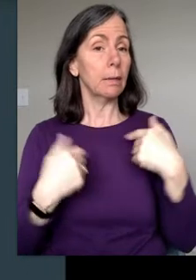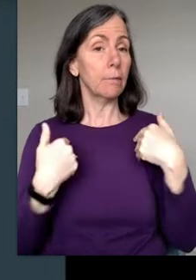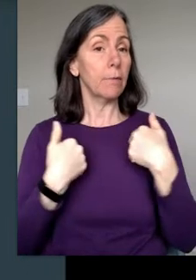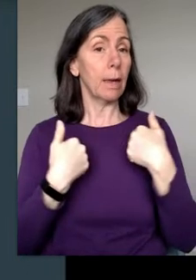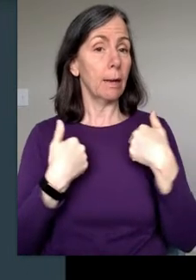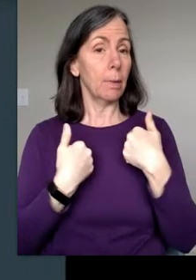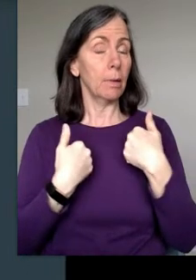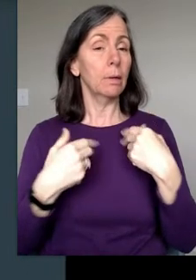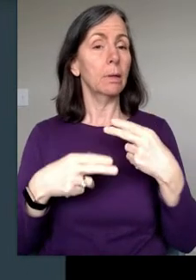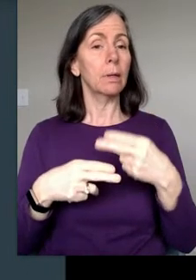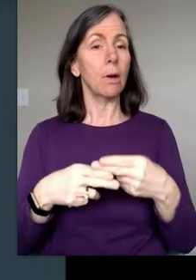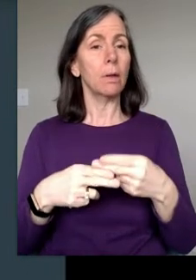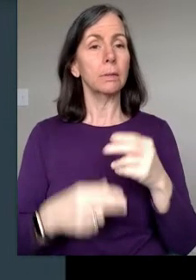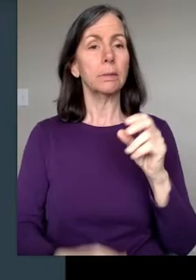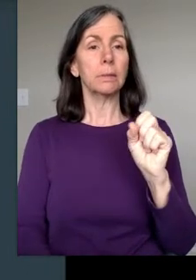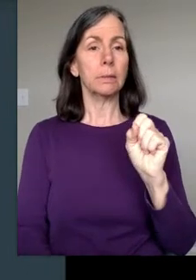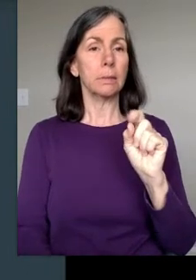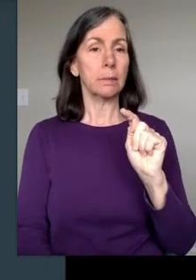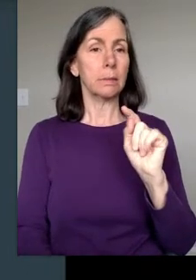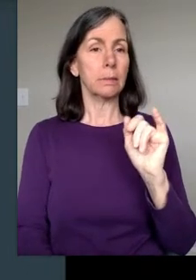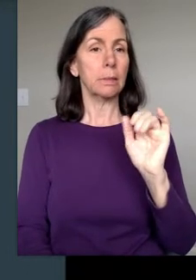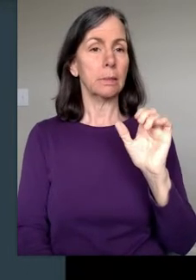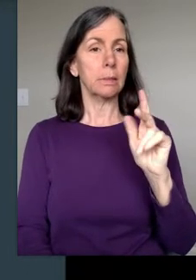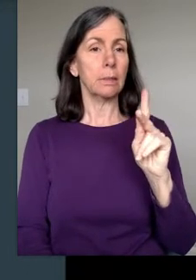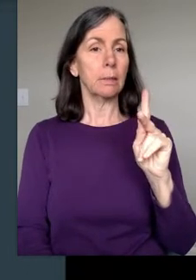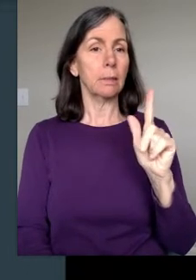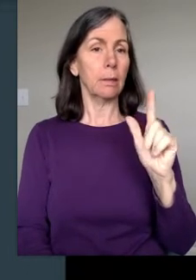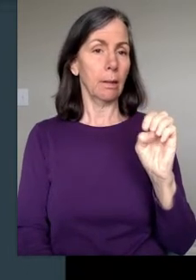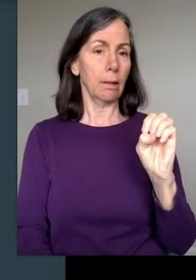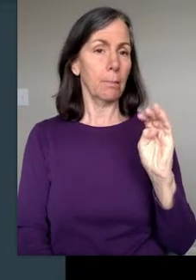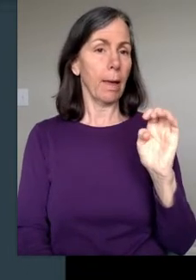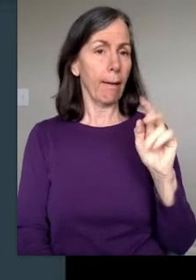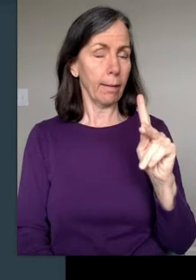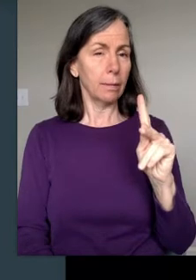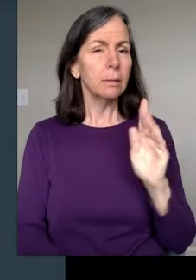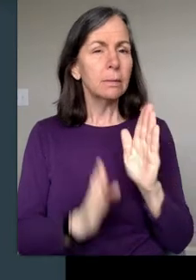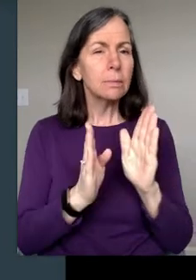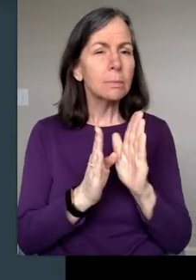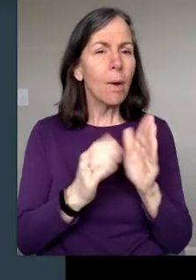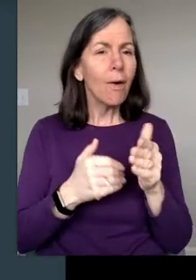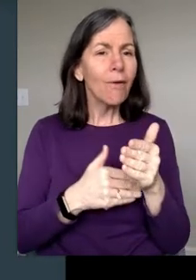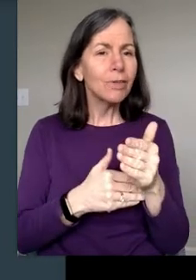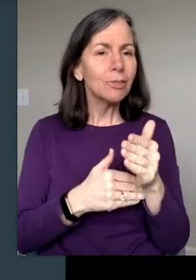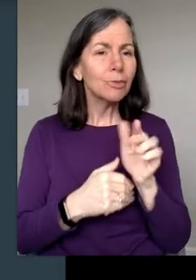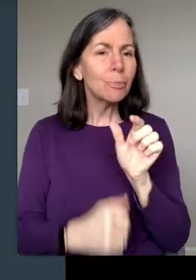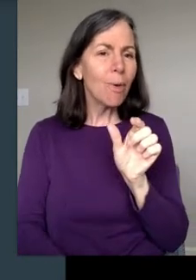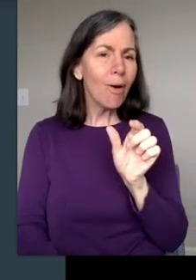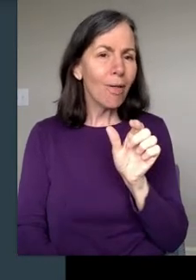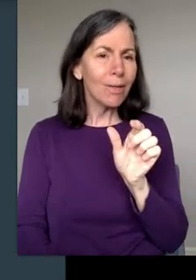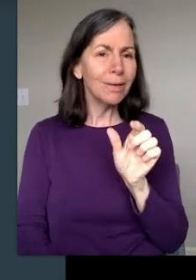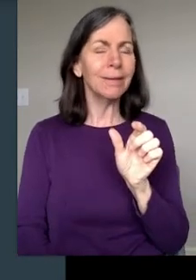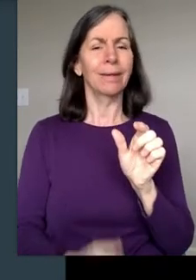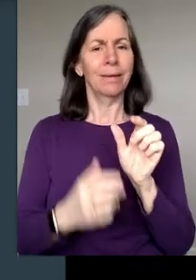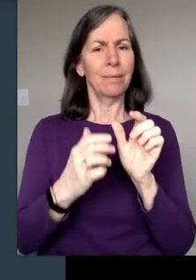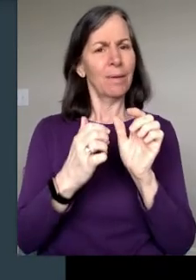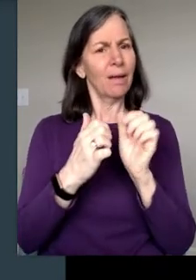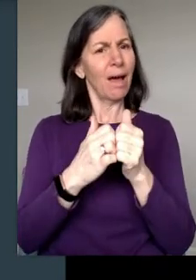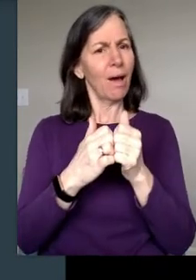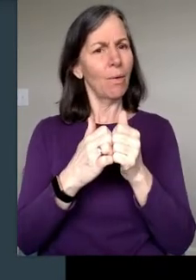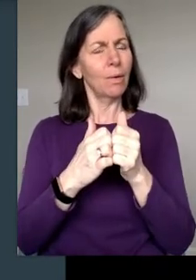stickleback. It's this little fish. Our question today is, how did these stickleback lose their armor